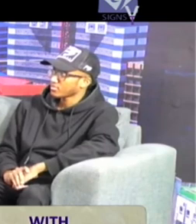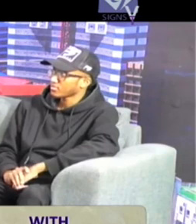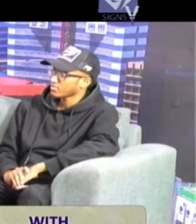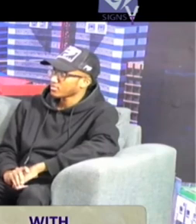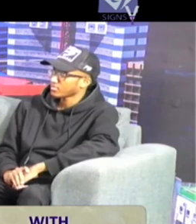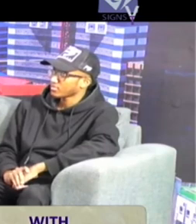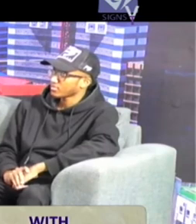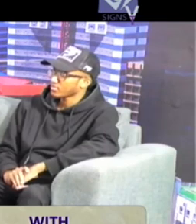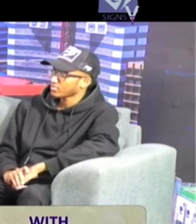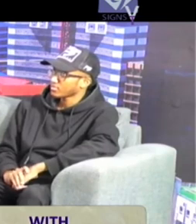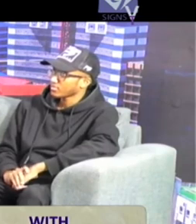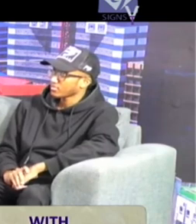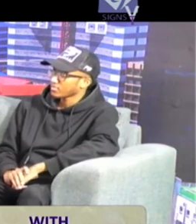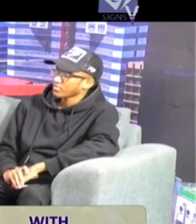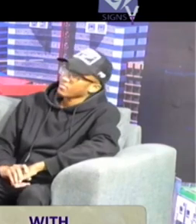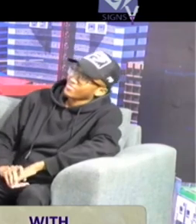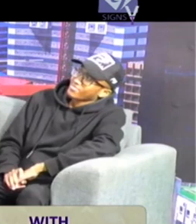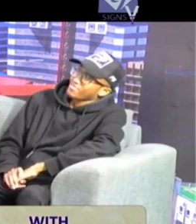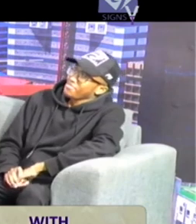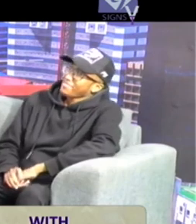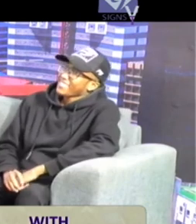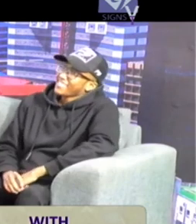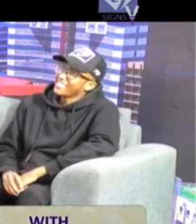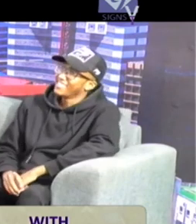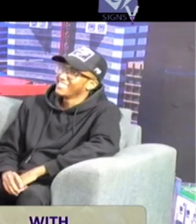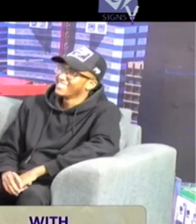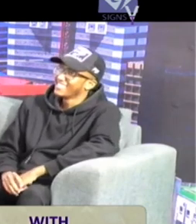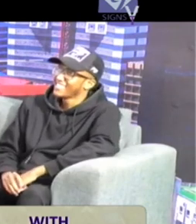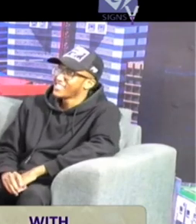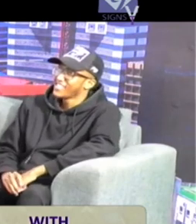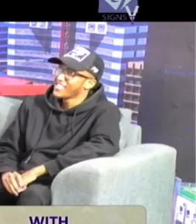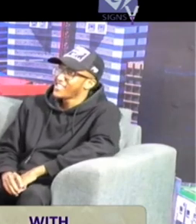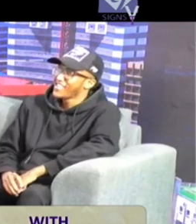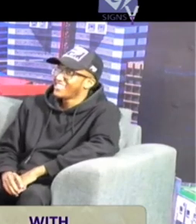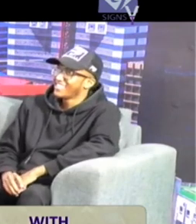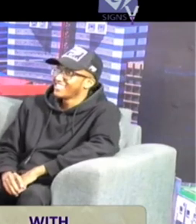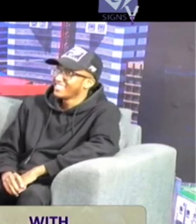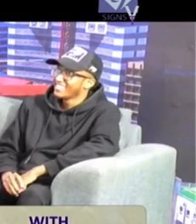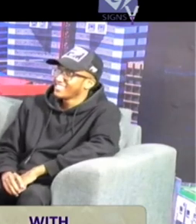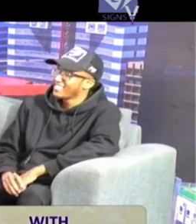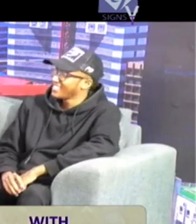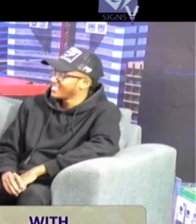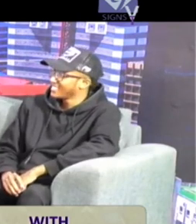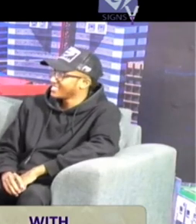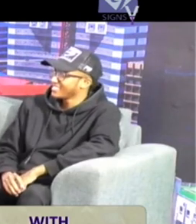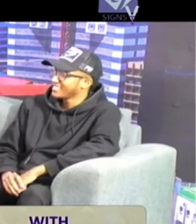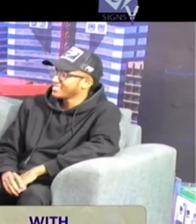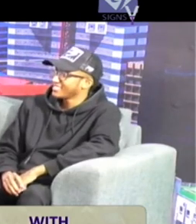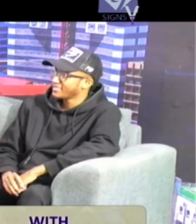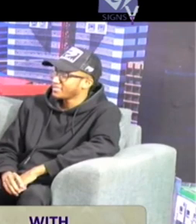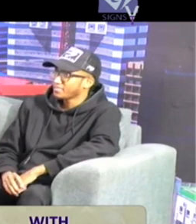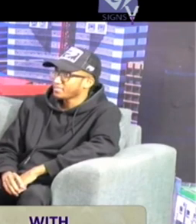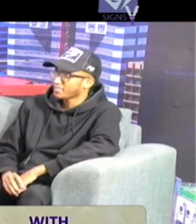Yeah, it's not like other teams who are eating very shallowy. Right. But I think going to this